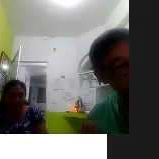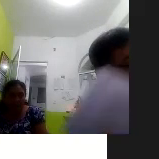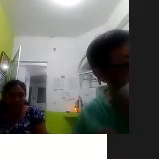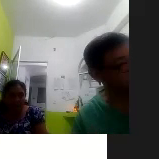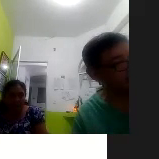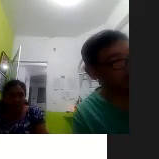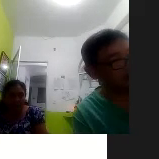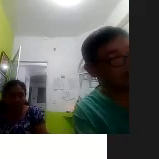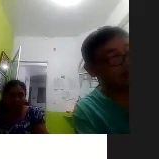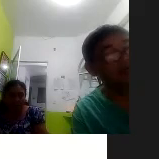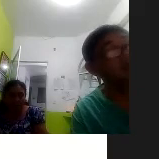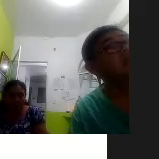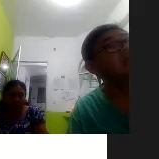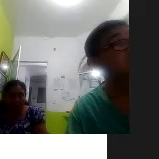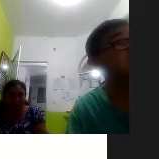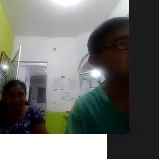Oops, wow.